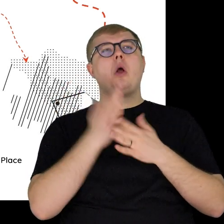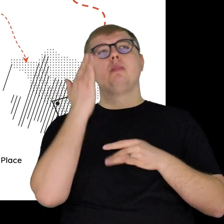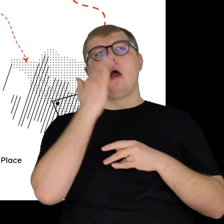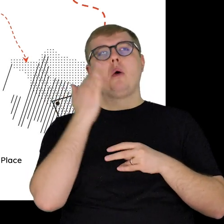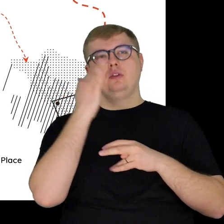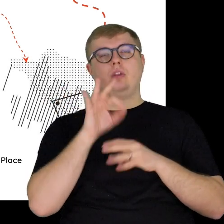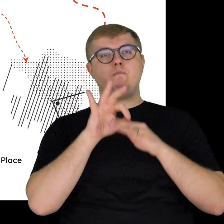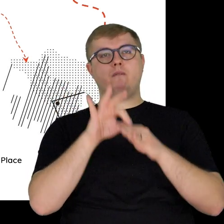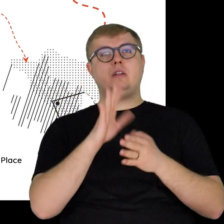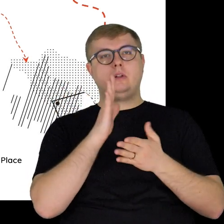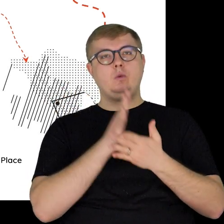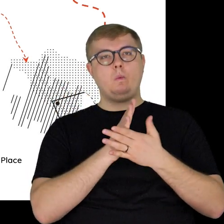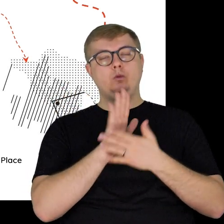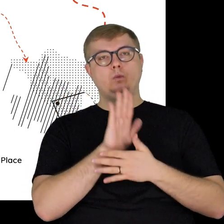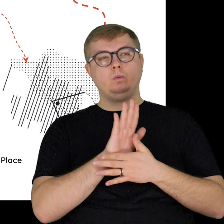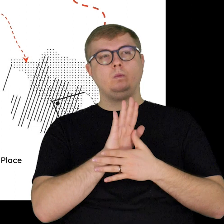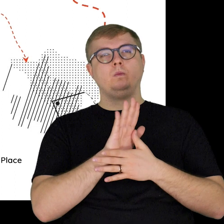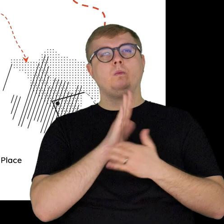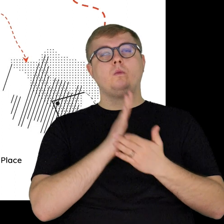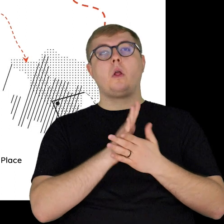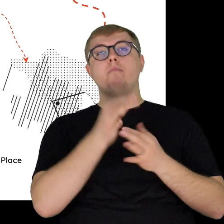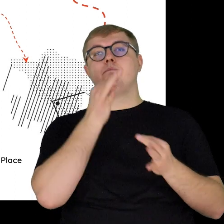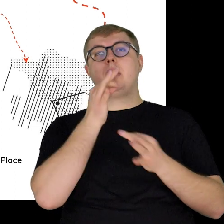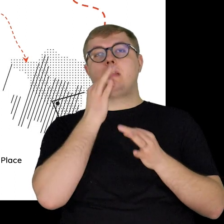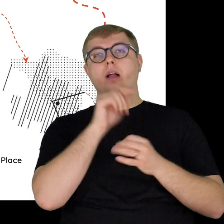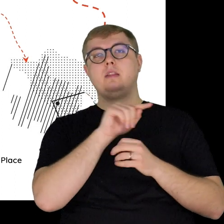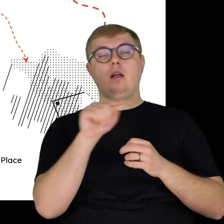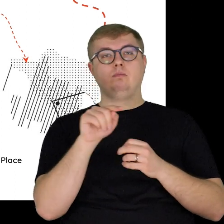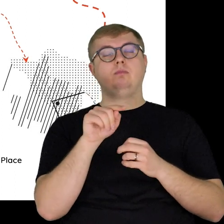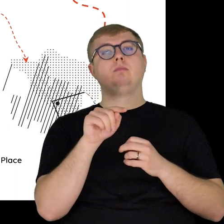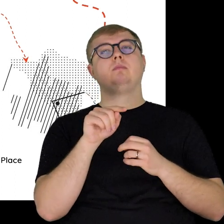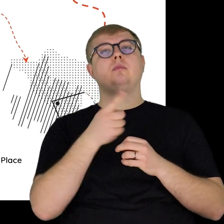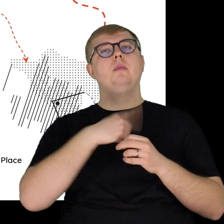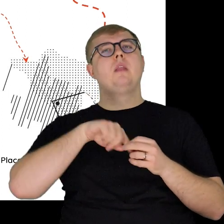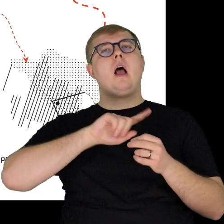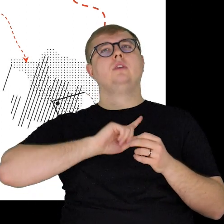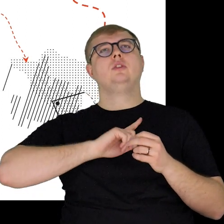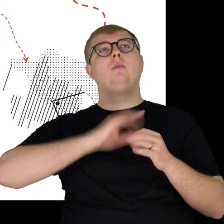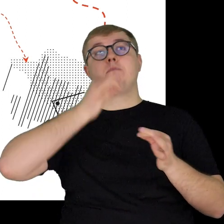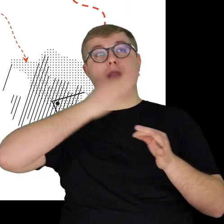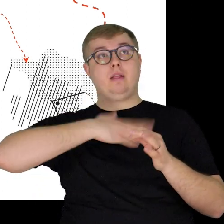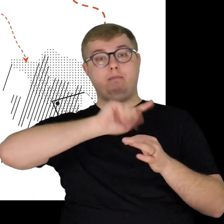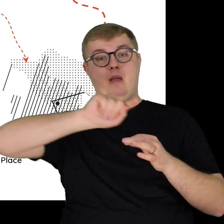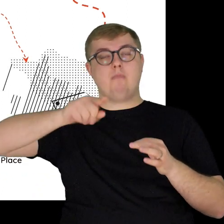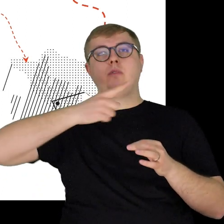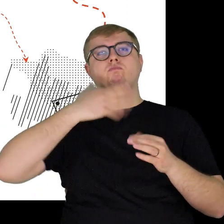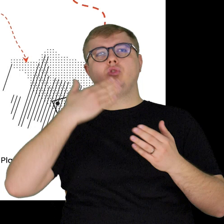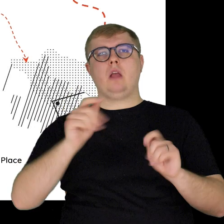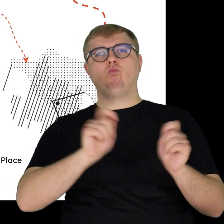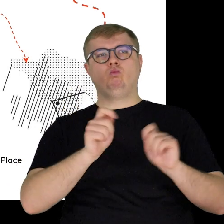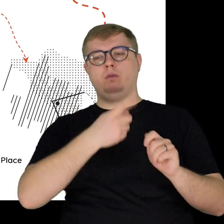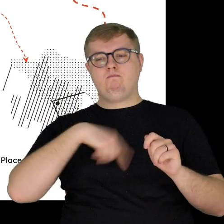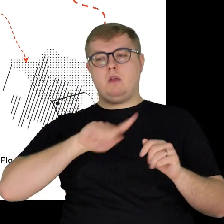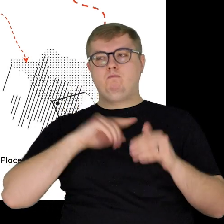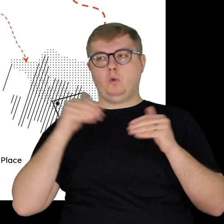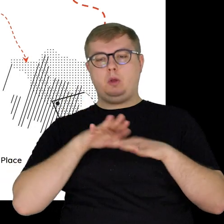These are the questions that somehow move us, and that's why we thought, in order to be able to understand what is going